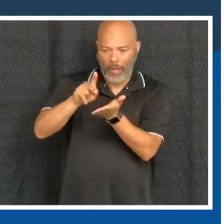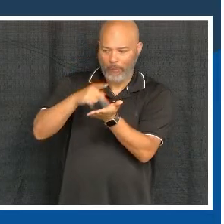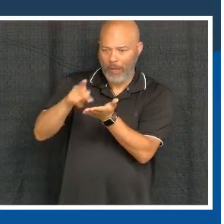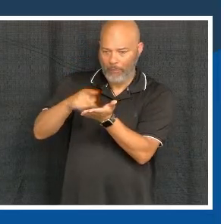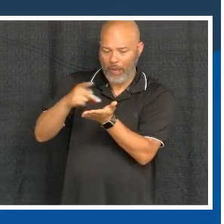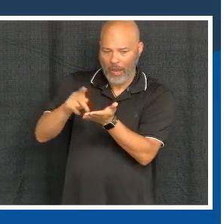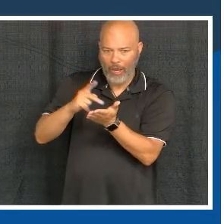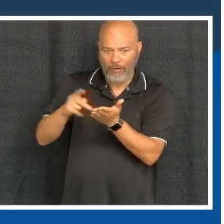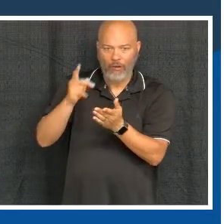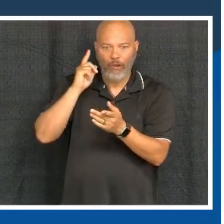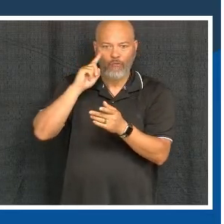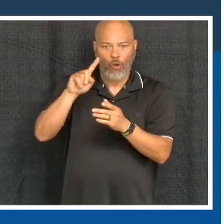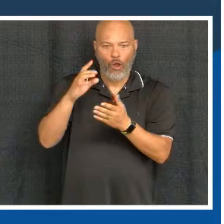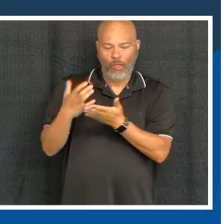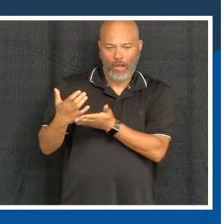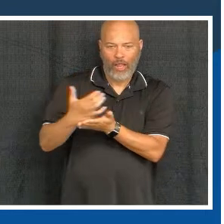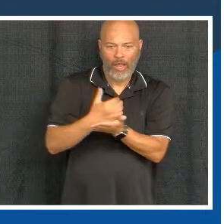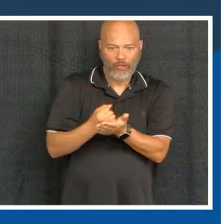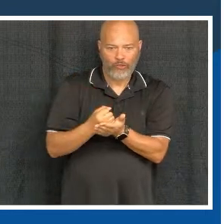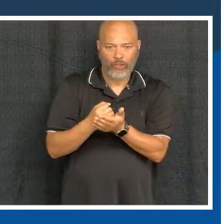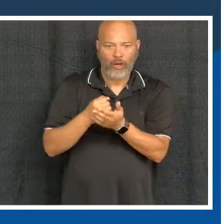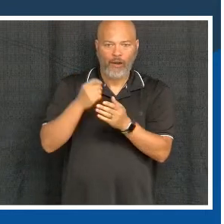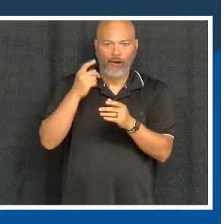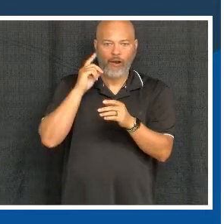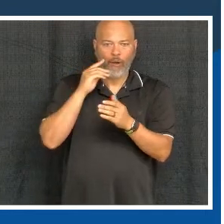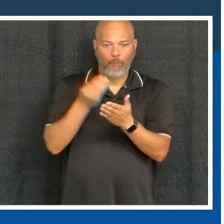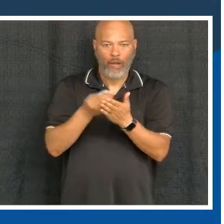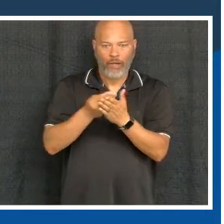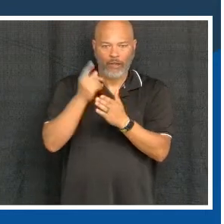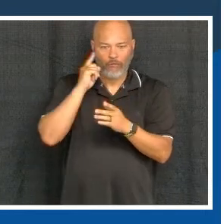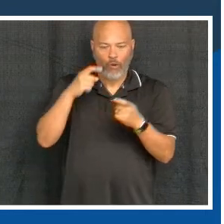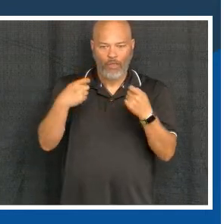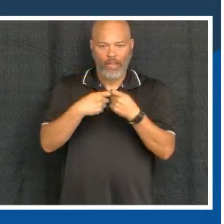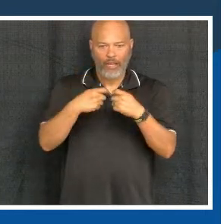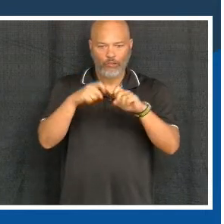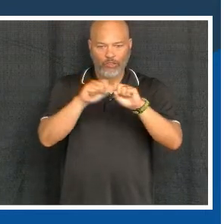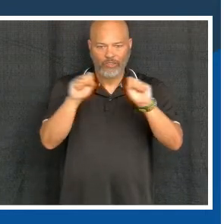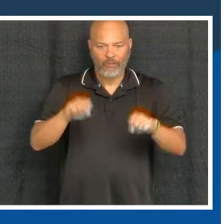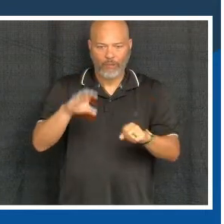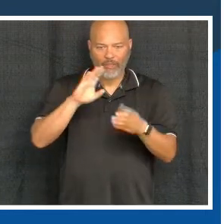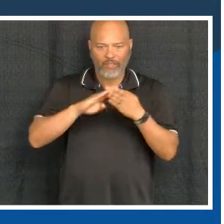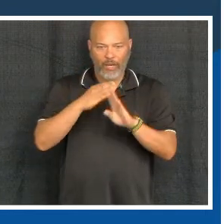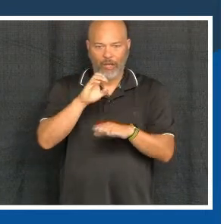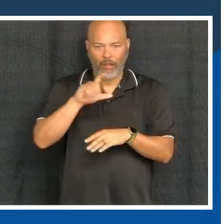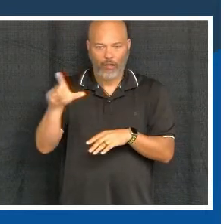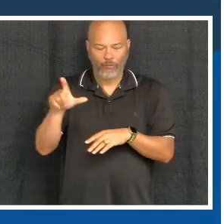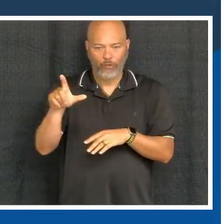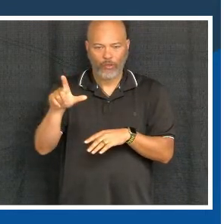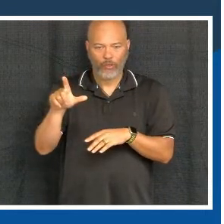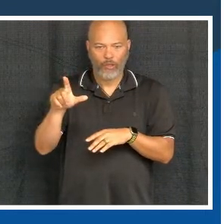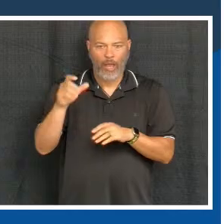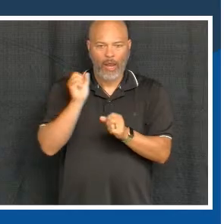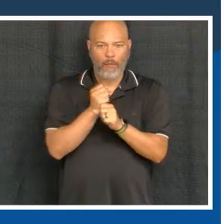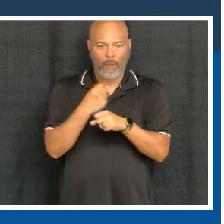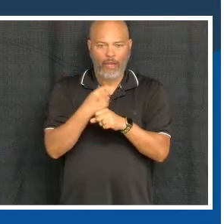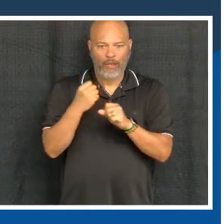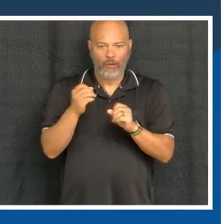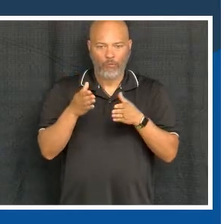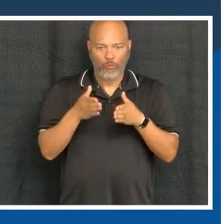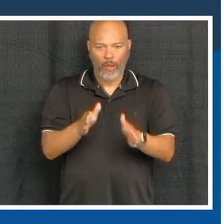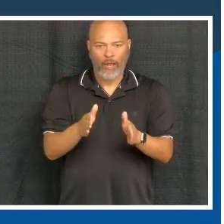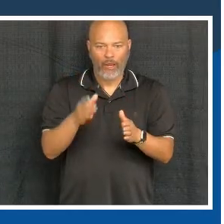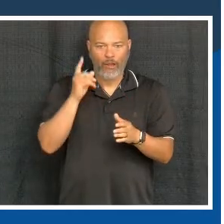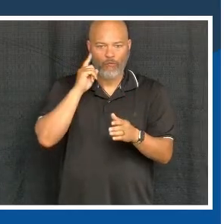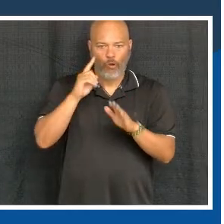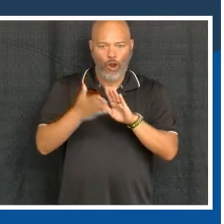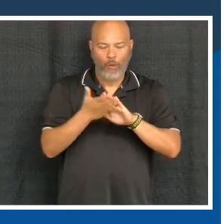therefrom, providing for the collection and disposition of revenues from the electric system of the City of Clarksville, Tennessee, and making provisions for the operation